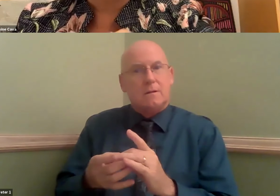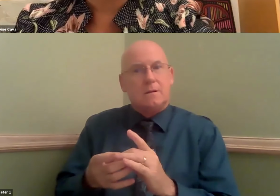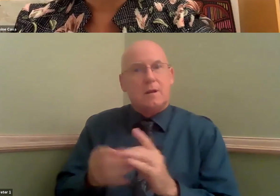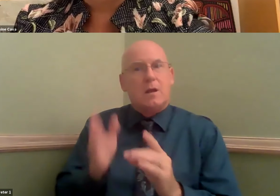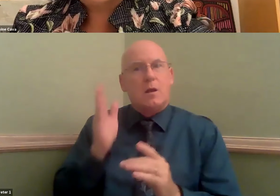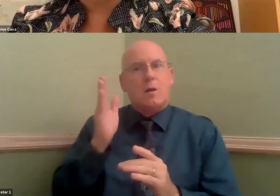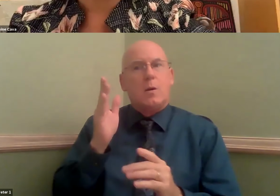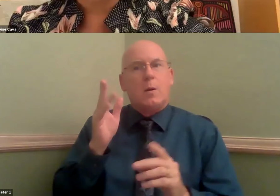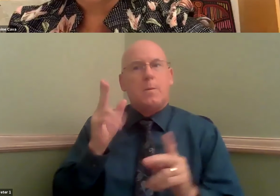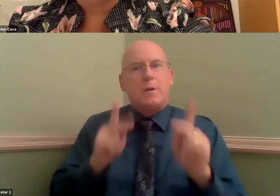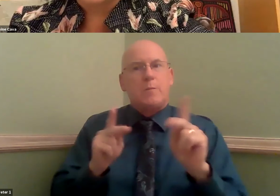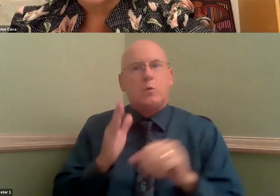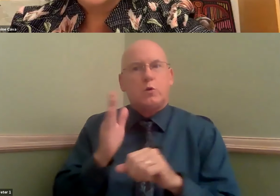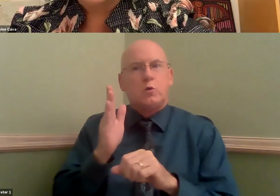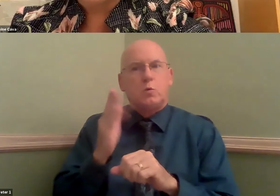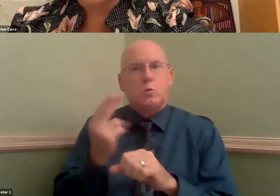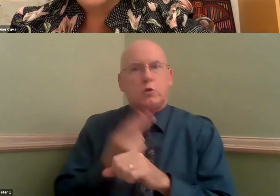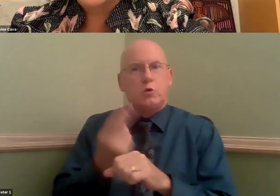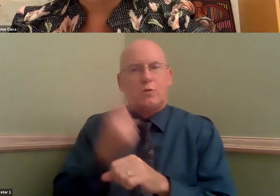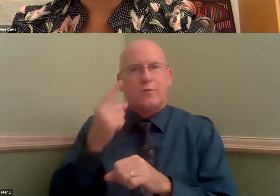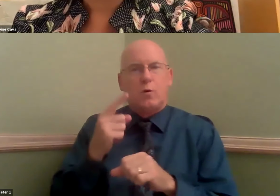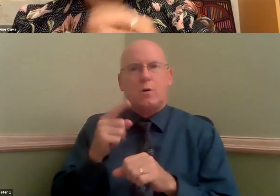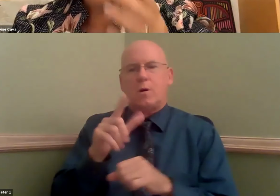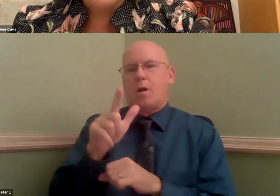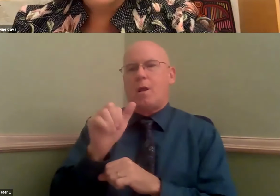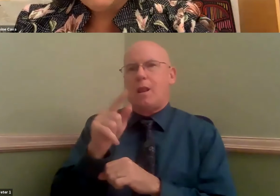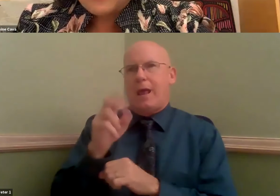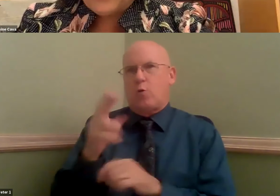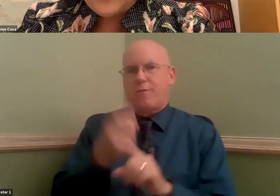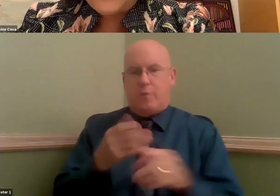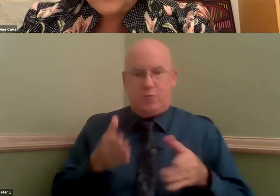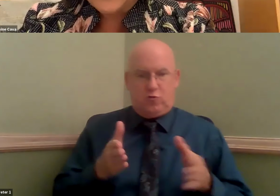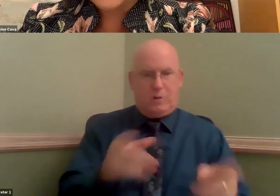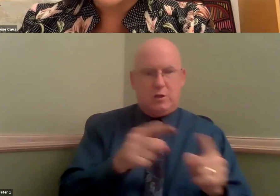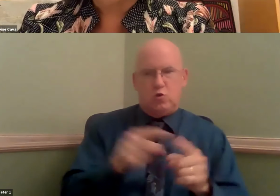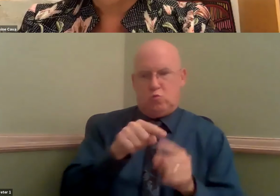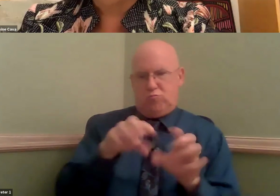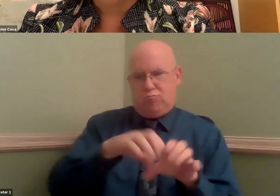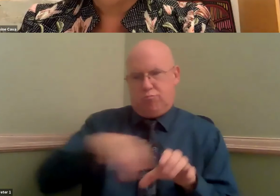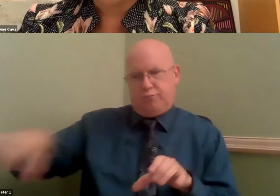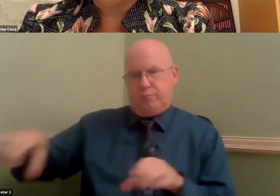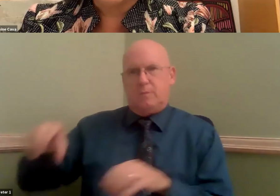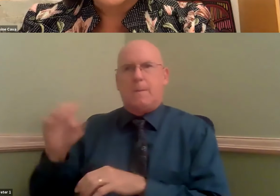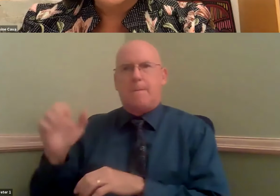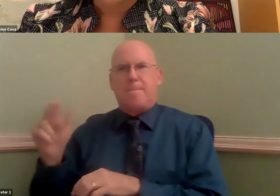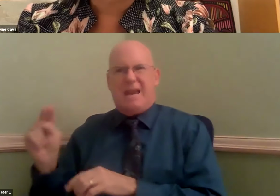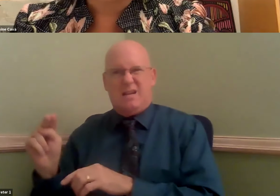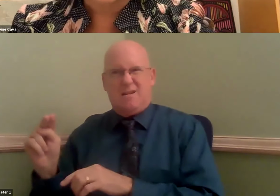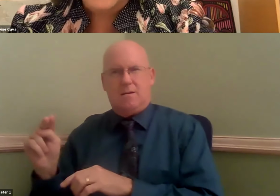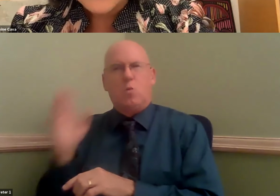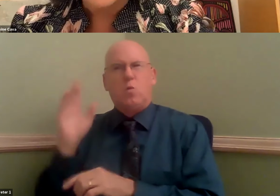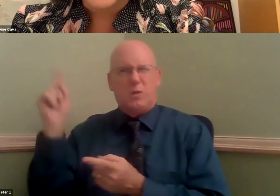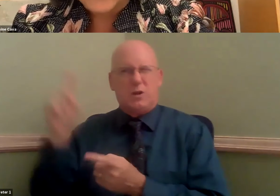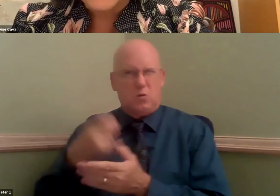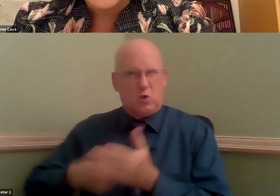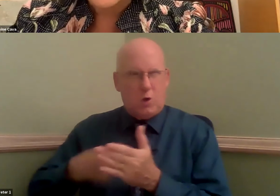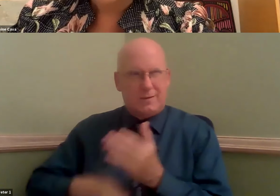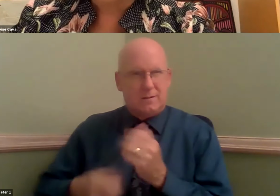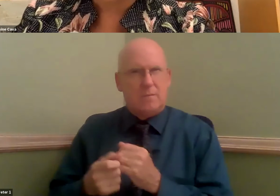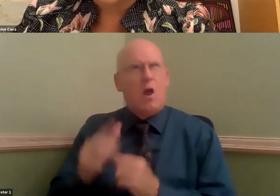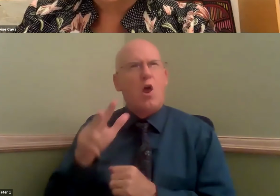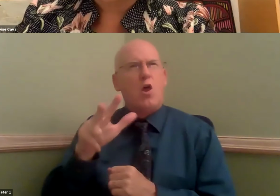it for what's called the laterals to go up the streets from the mains, and that will help to reduce the price tag. There's about 300